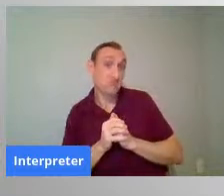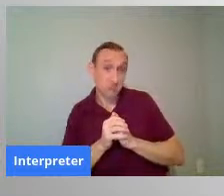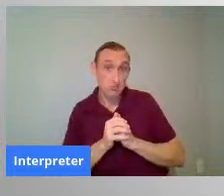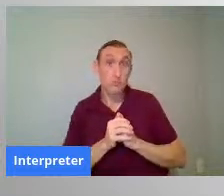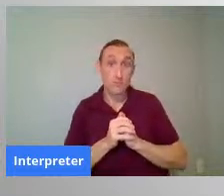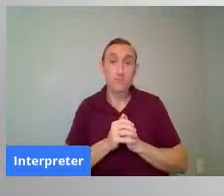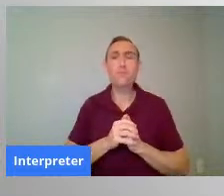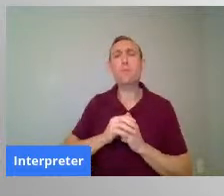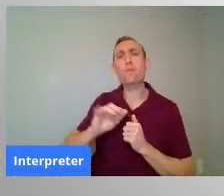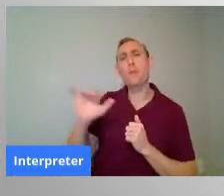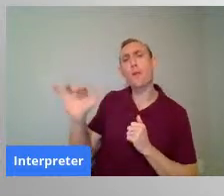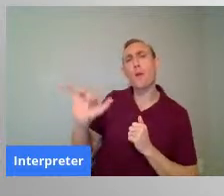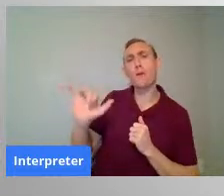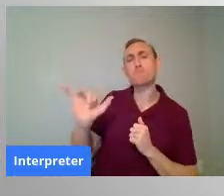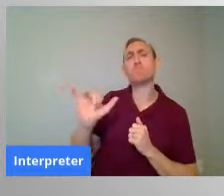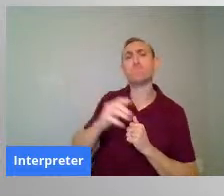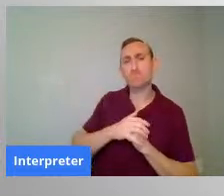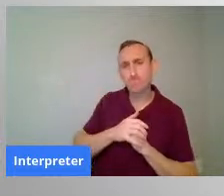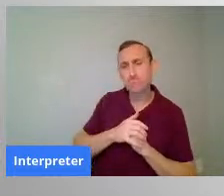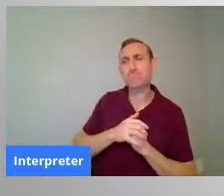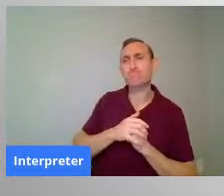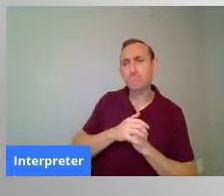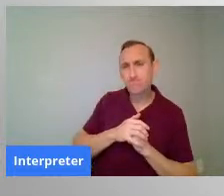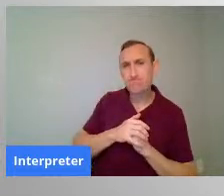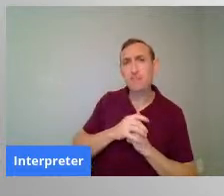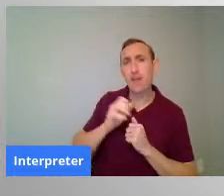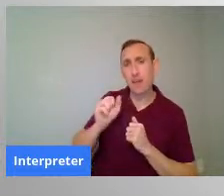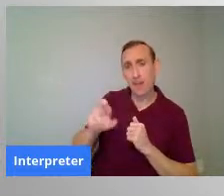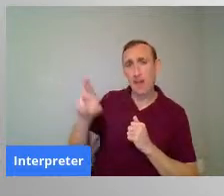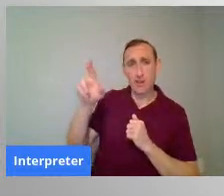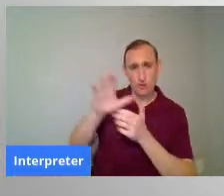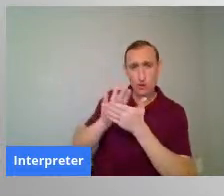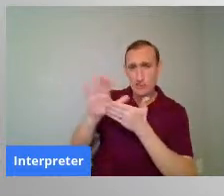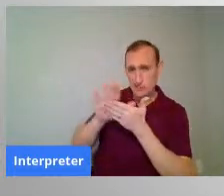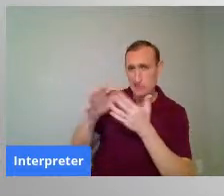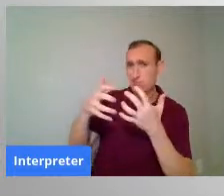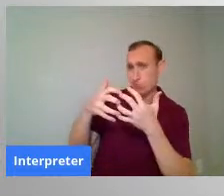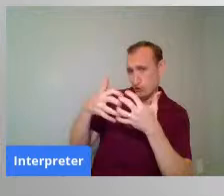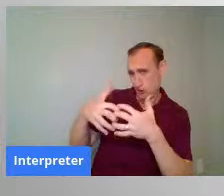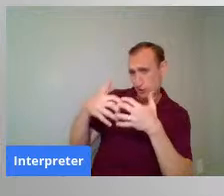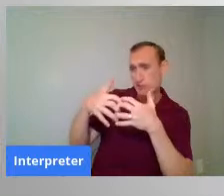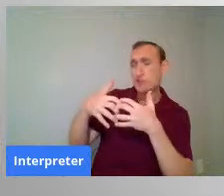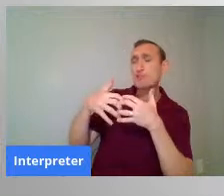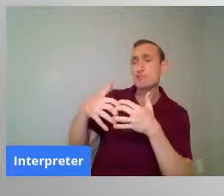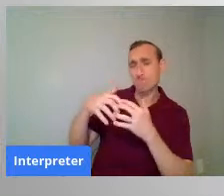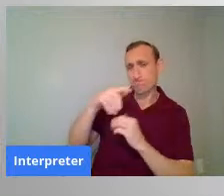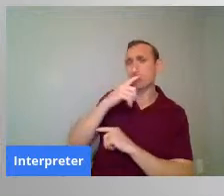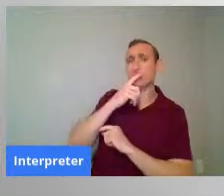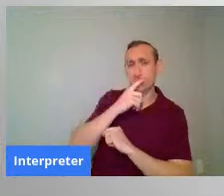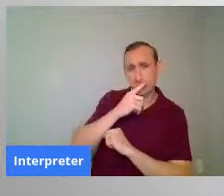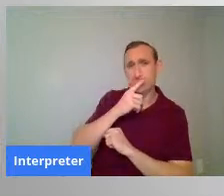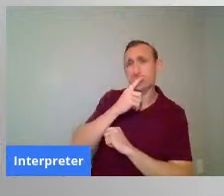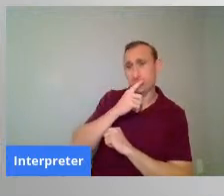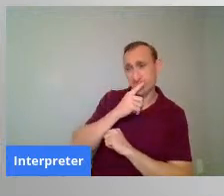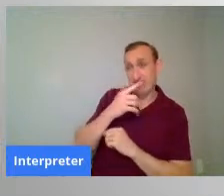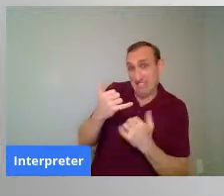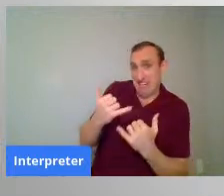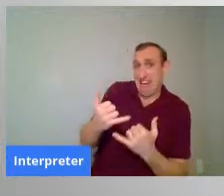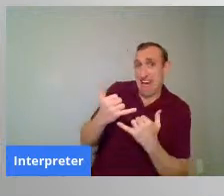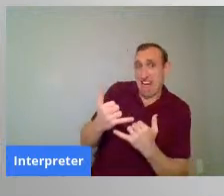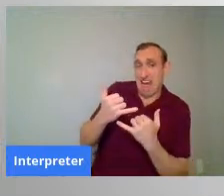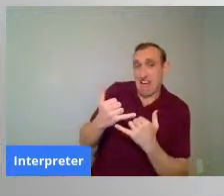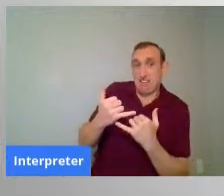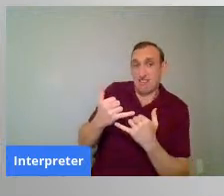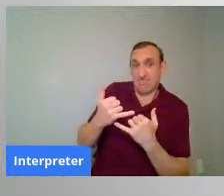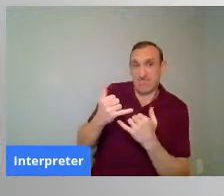But I also just think that in terms of air purifiers, I mean, obviously they will be helpful during this time, but I feel